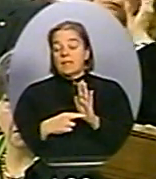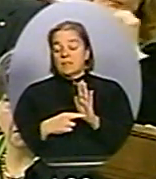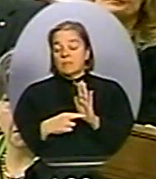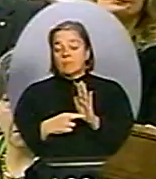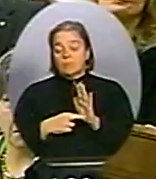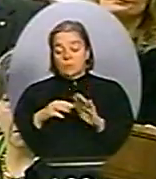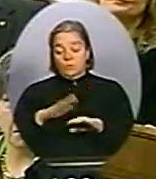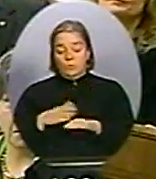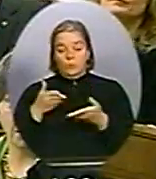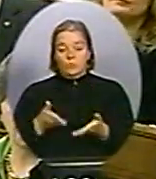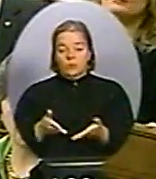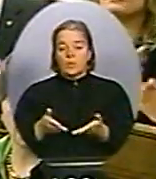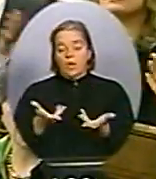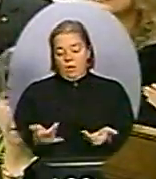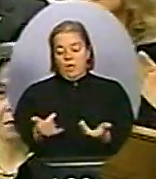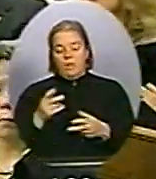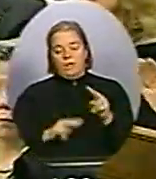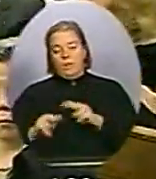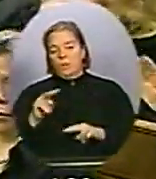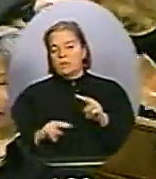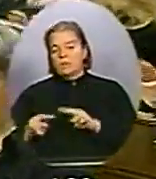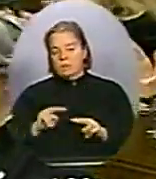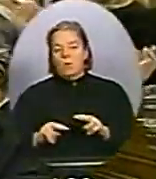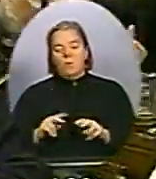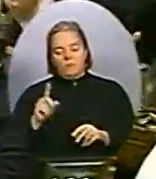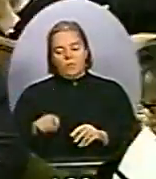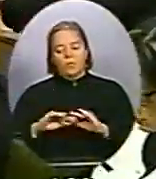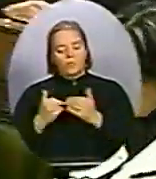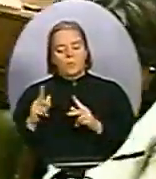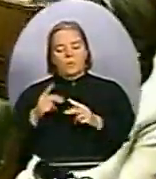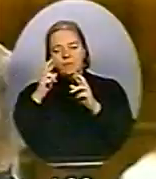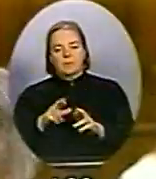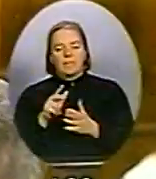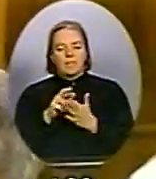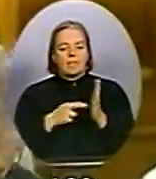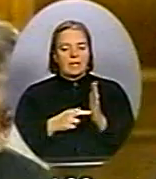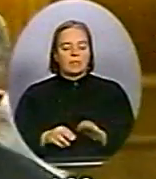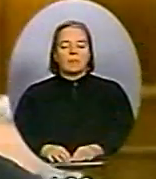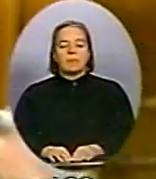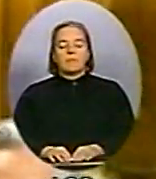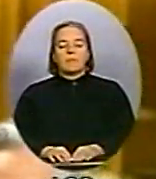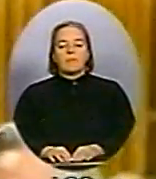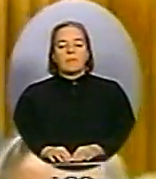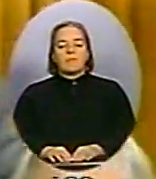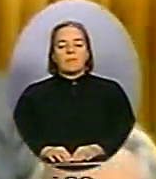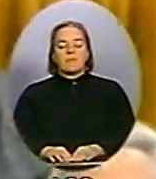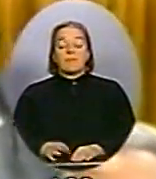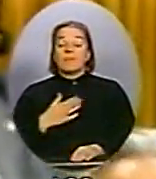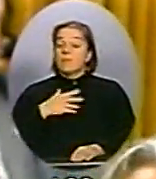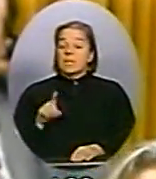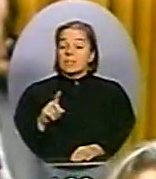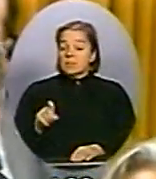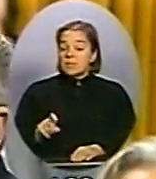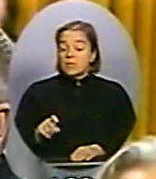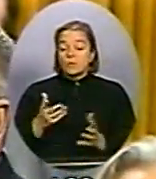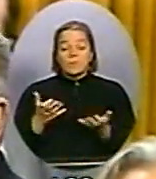rules, as we expect they will. The Honourable Member for Timmins, James Bay. Mr. Speaker, the question is, when did ripping off the taxpayer